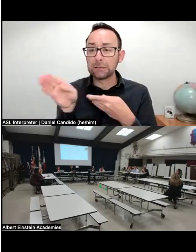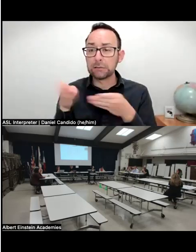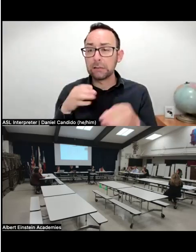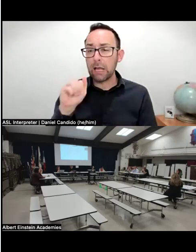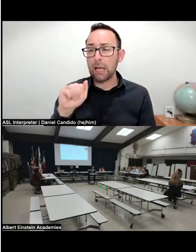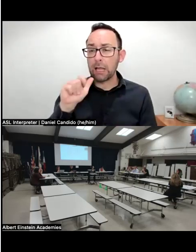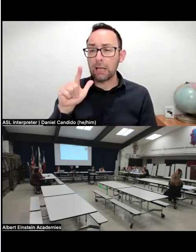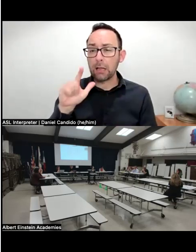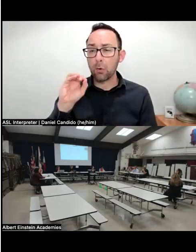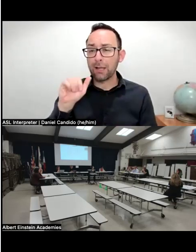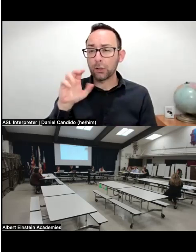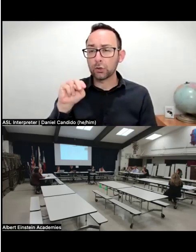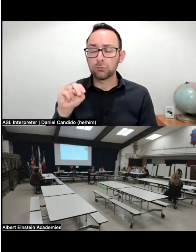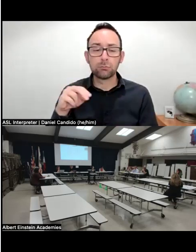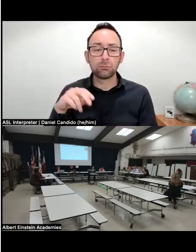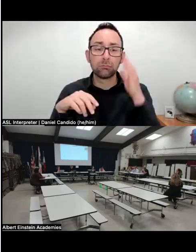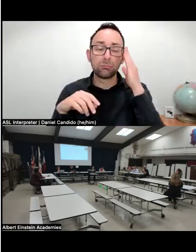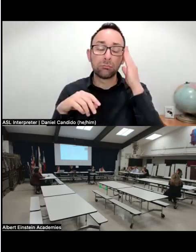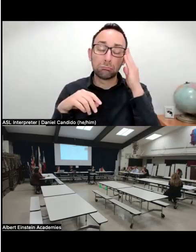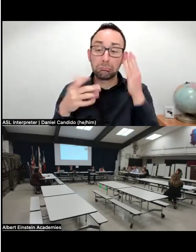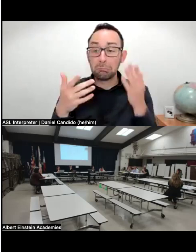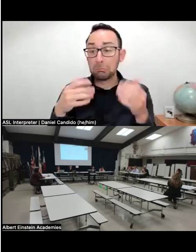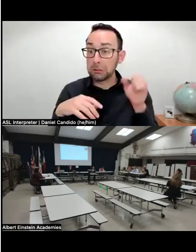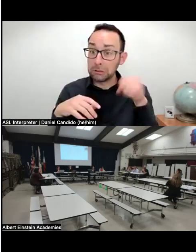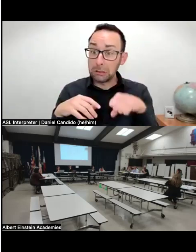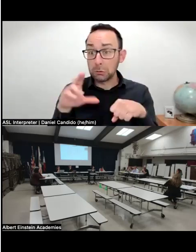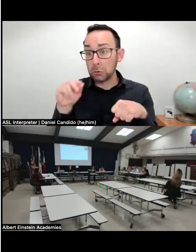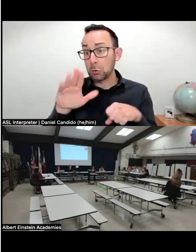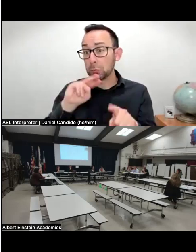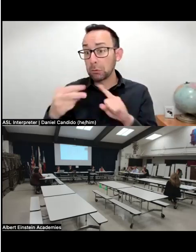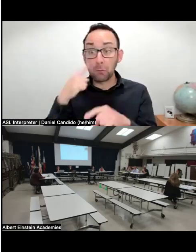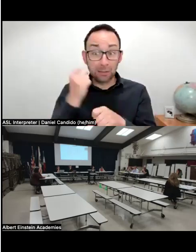be yes or no from your perspective for next year?